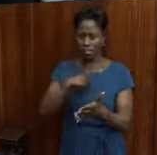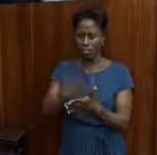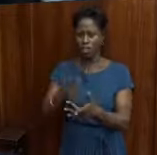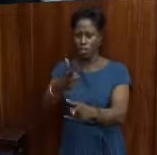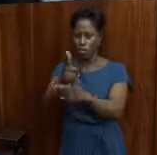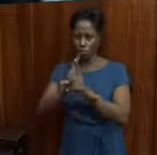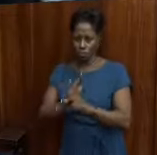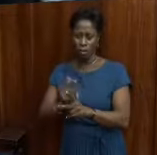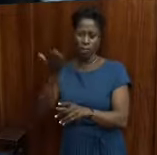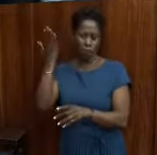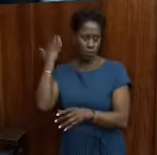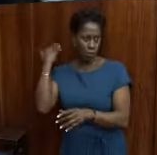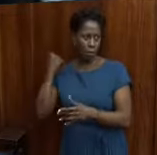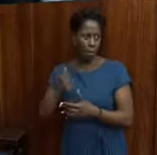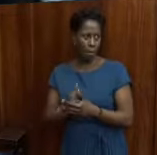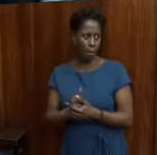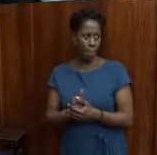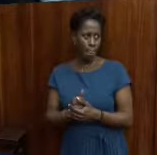a series of